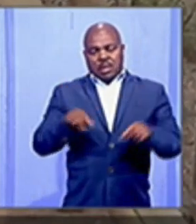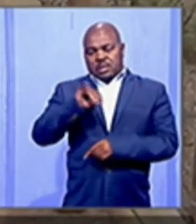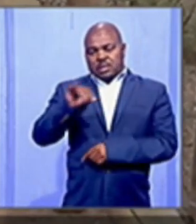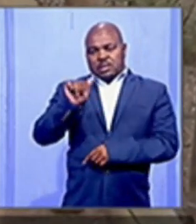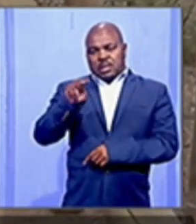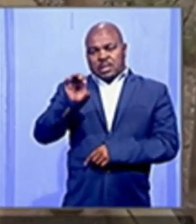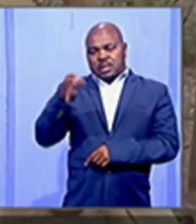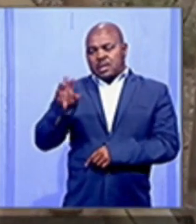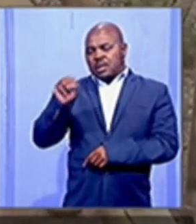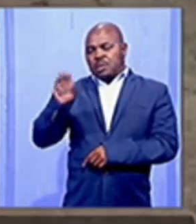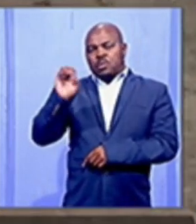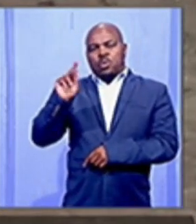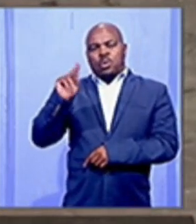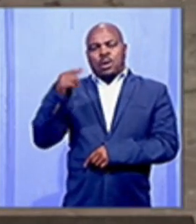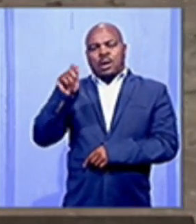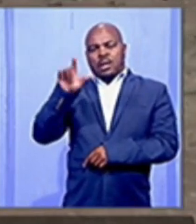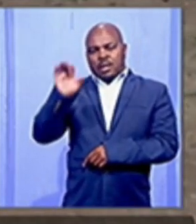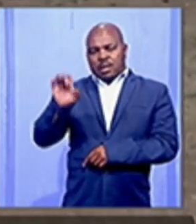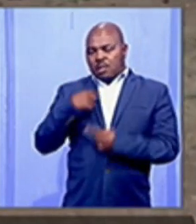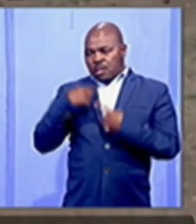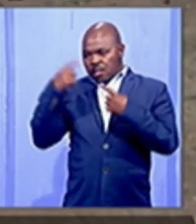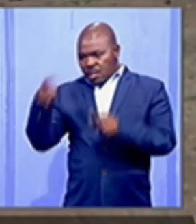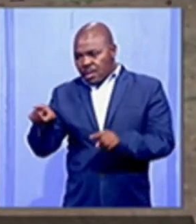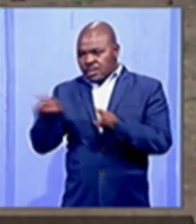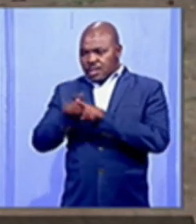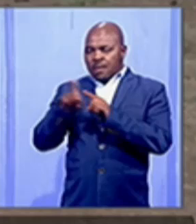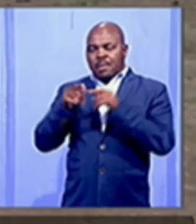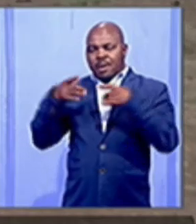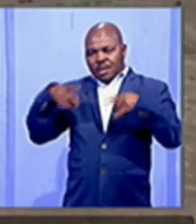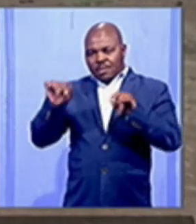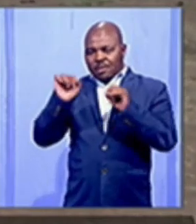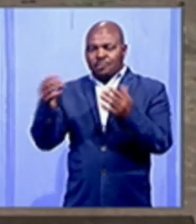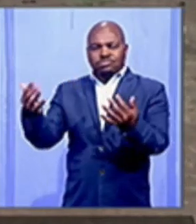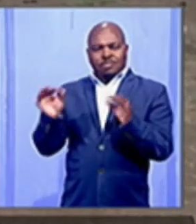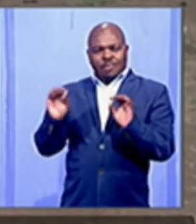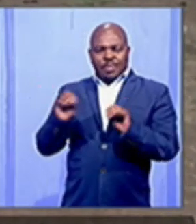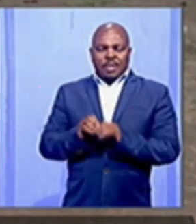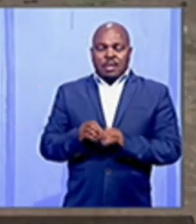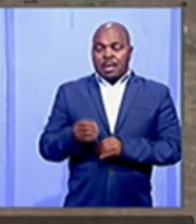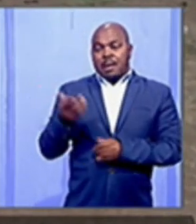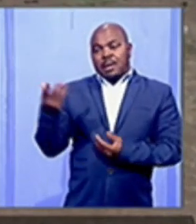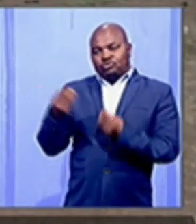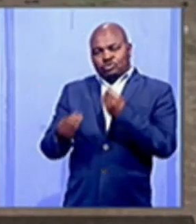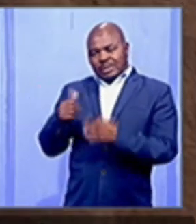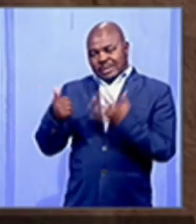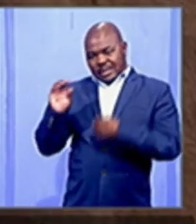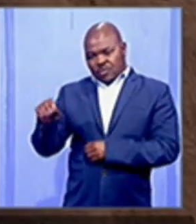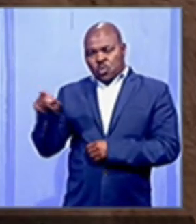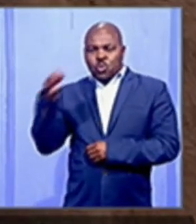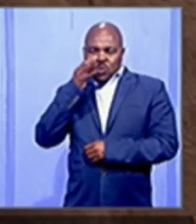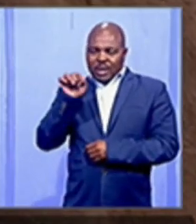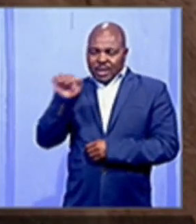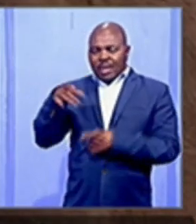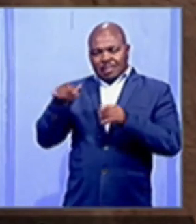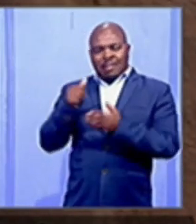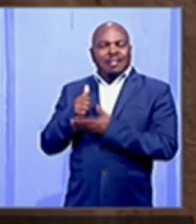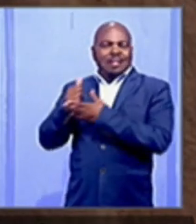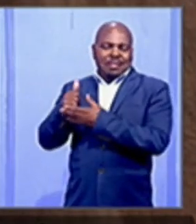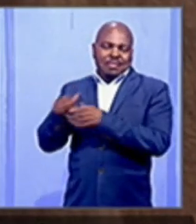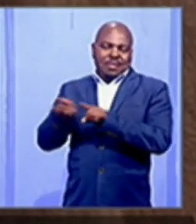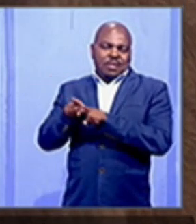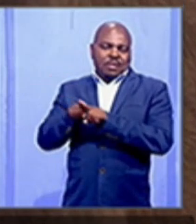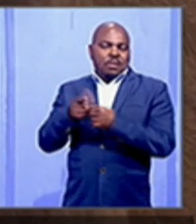Mokgatle mme re fitlhela a fetsa go gorosa leruo la gagwe. Mme yo wa bana ba le barataro a re leruo ke lona peeletso ya gagwe e kgolo e sa le